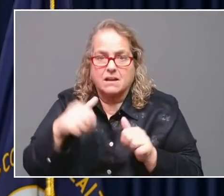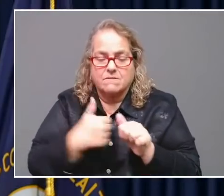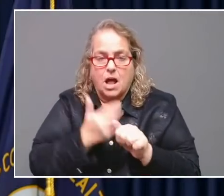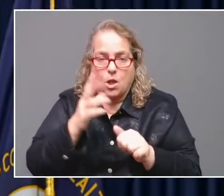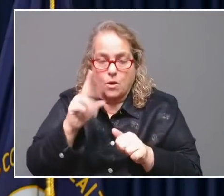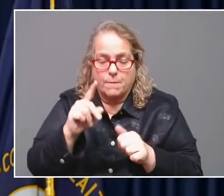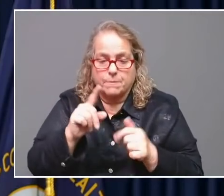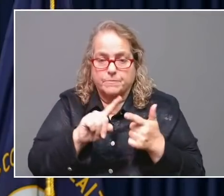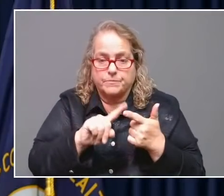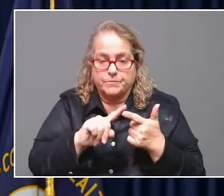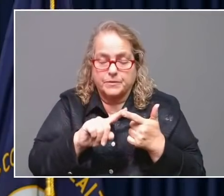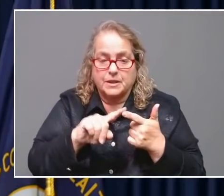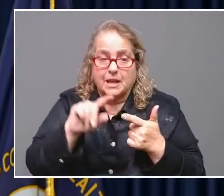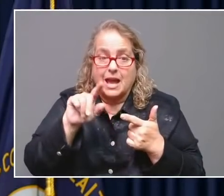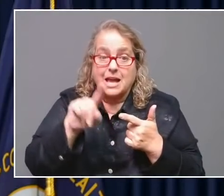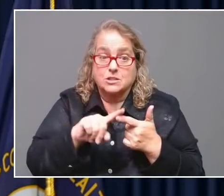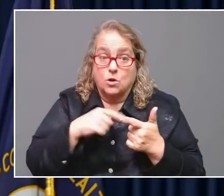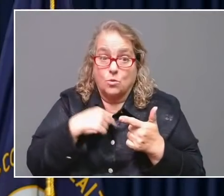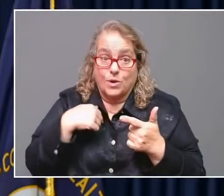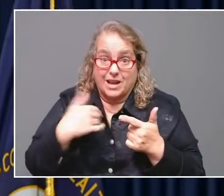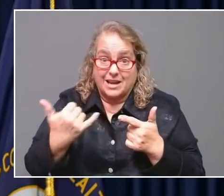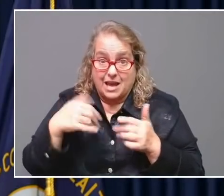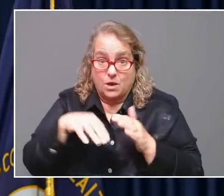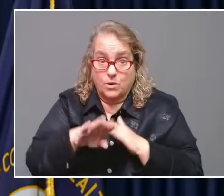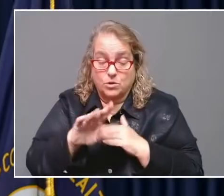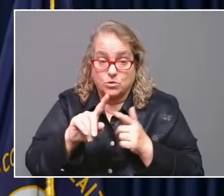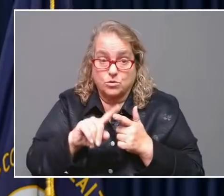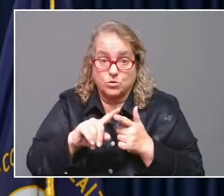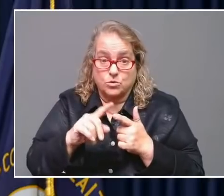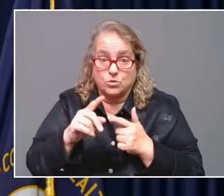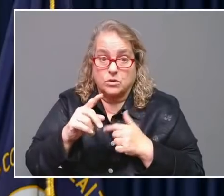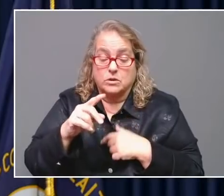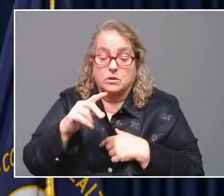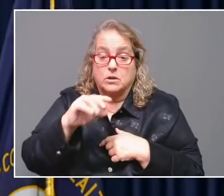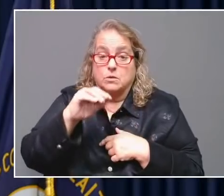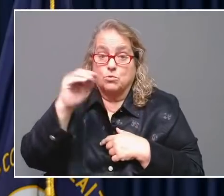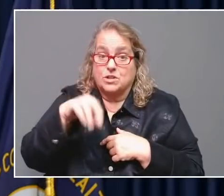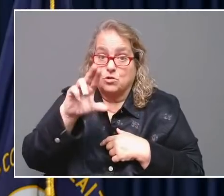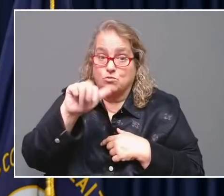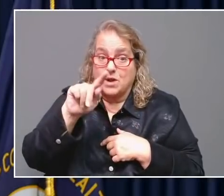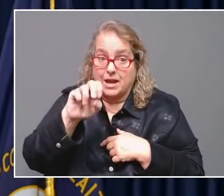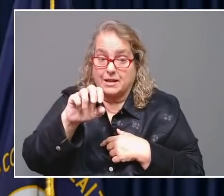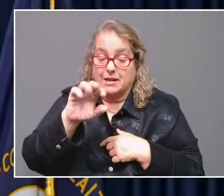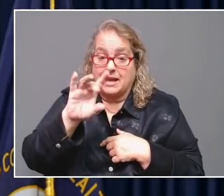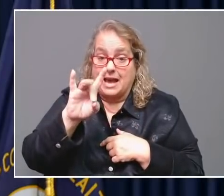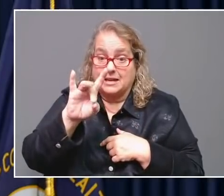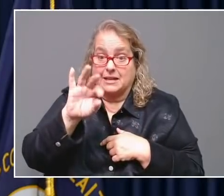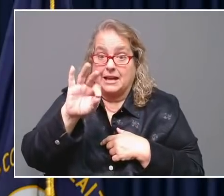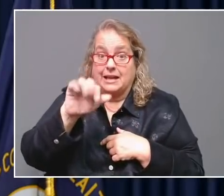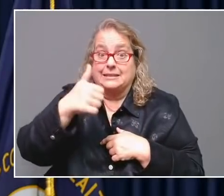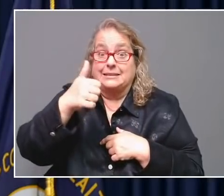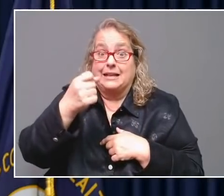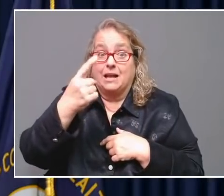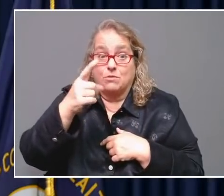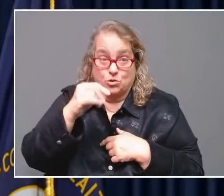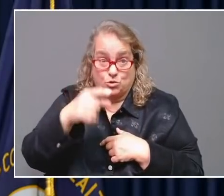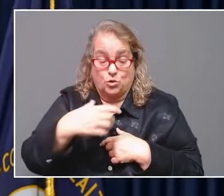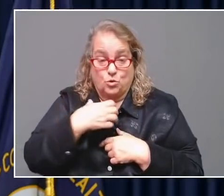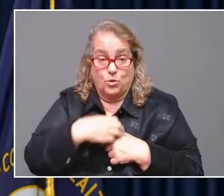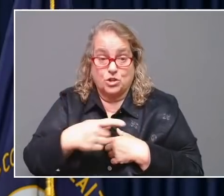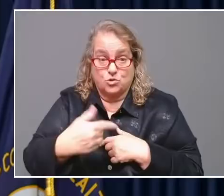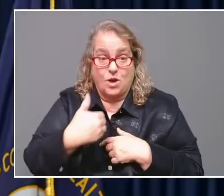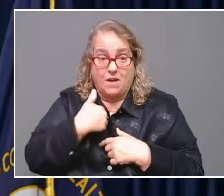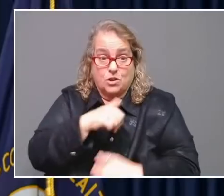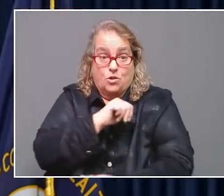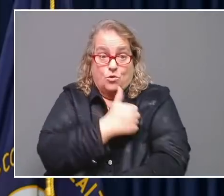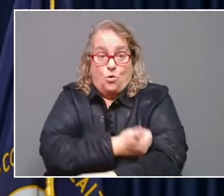And as we're headed into double-digit positivity rates, do you wish you had the authority to impose mask